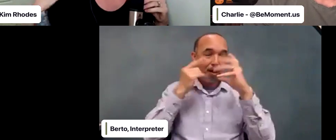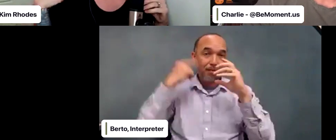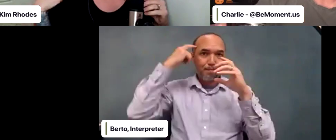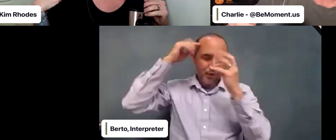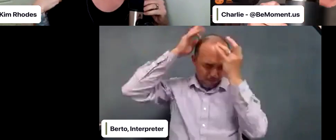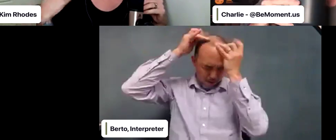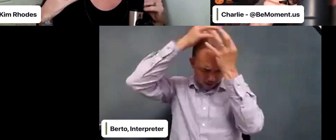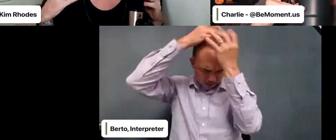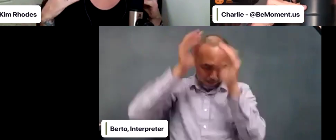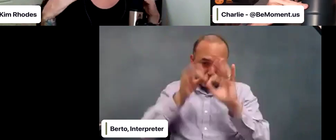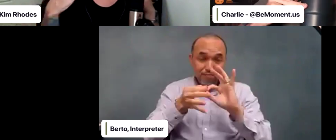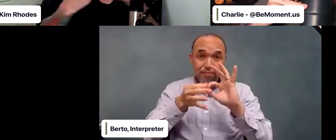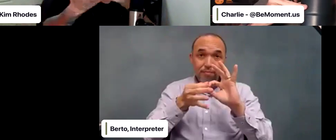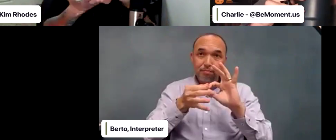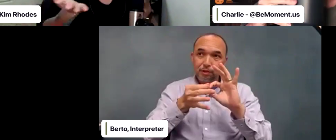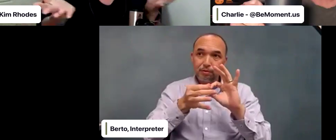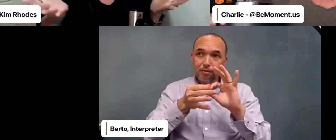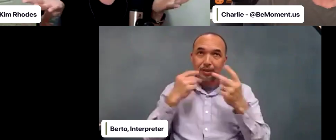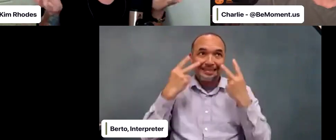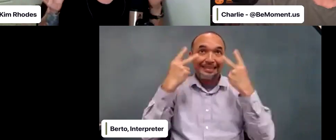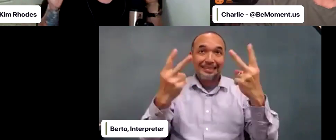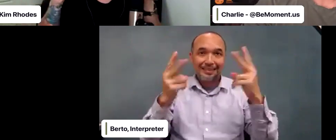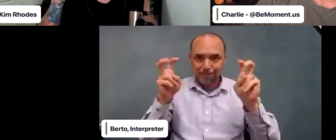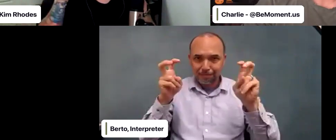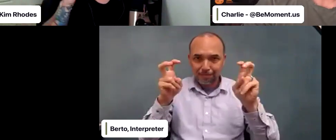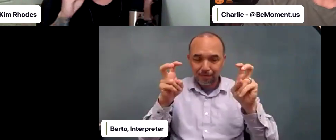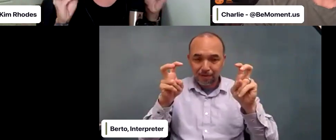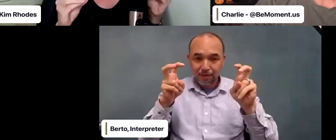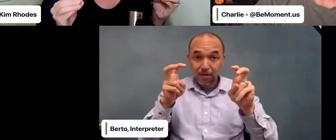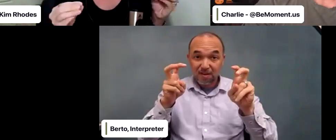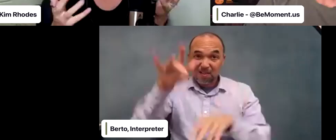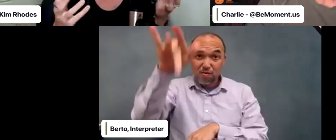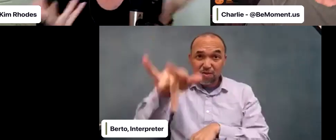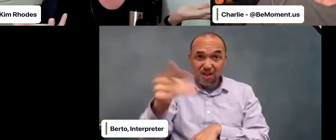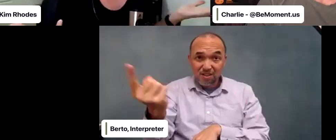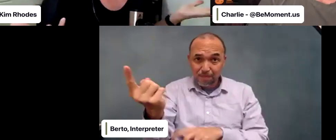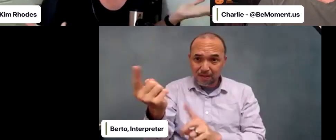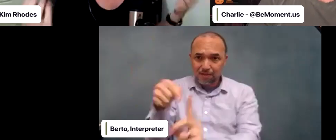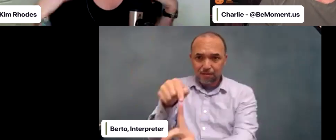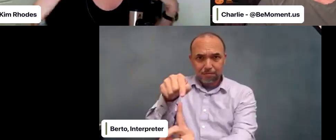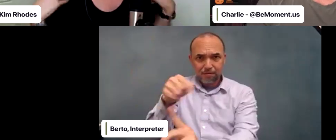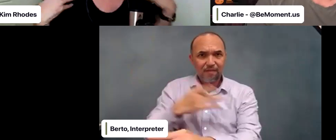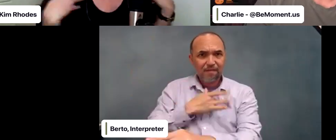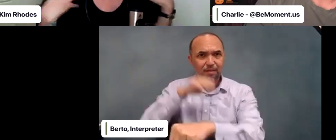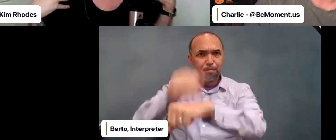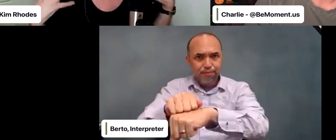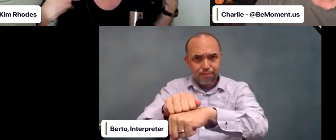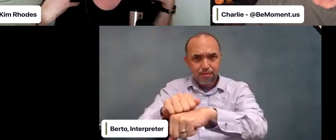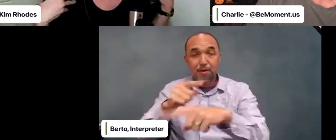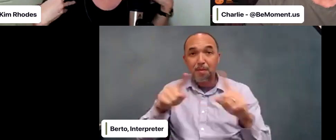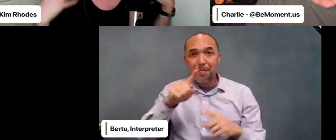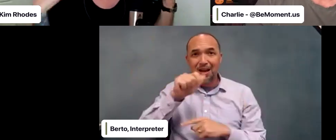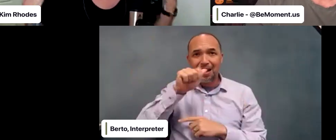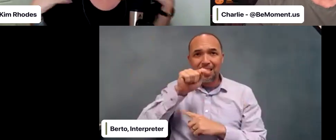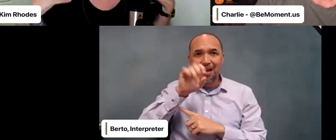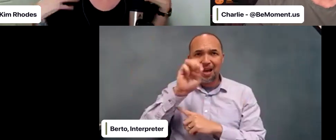feel solid, even though physics has proven that the majority of an atom is space. I still think it's solid because